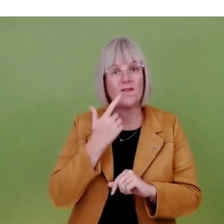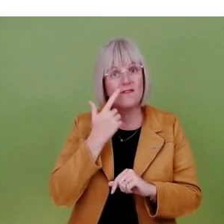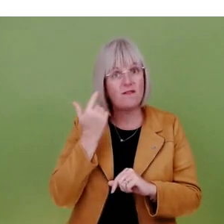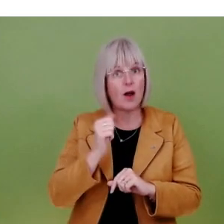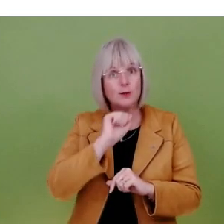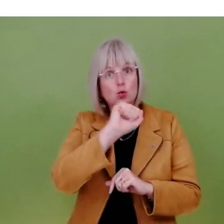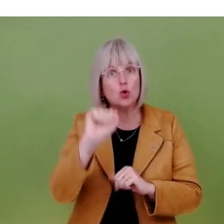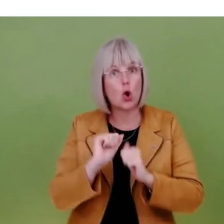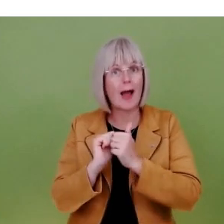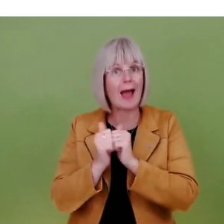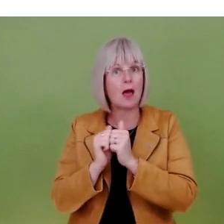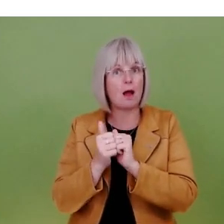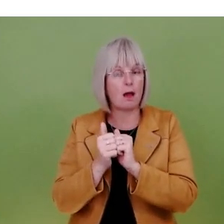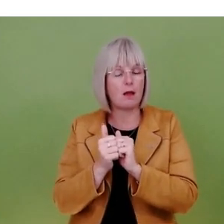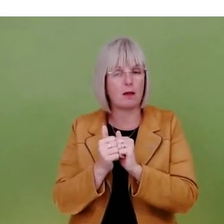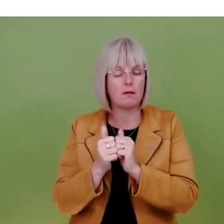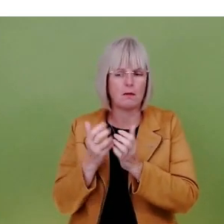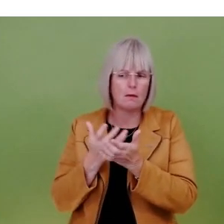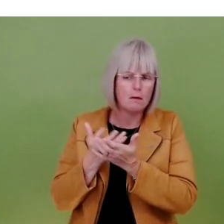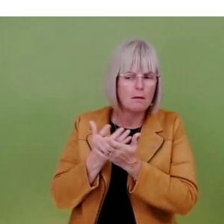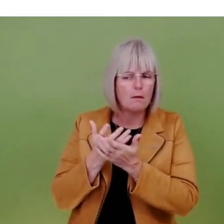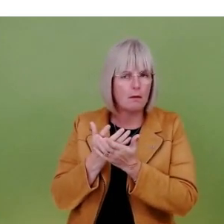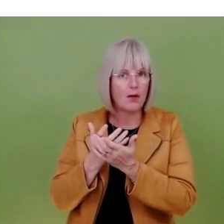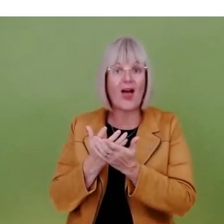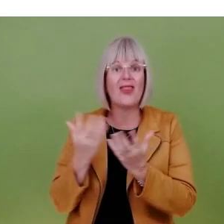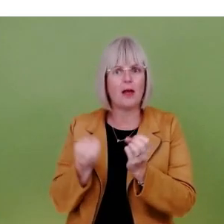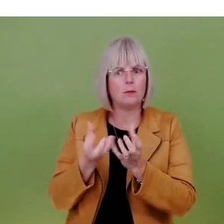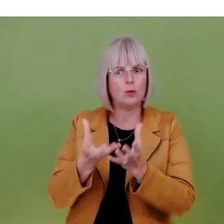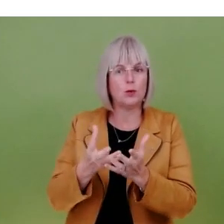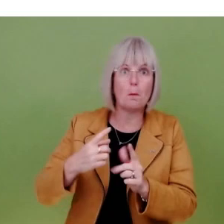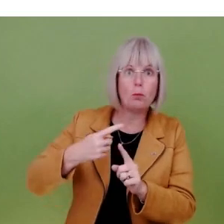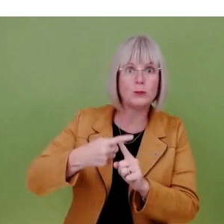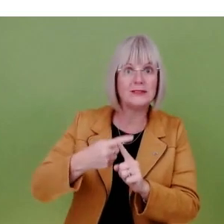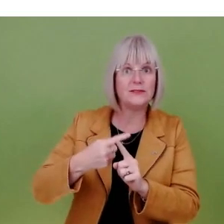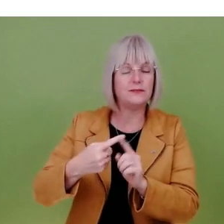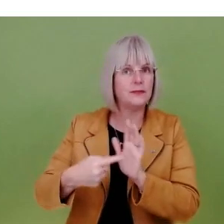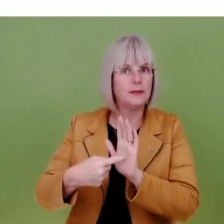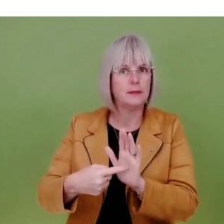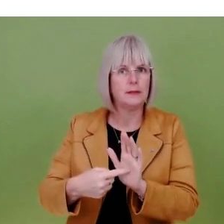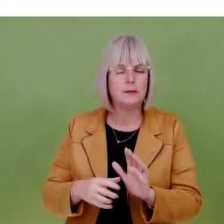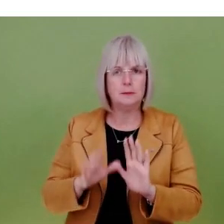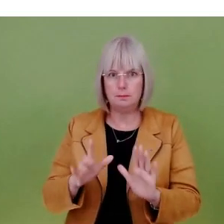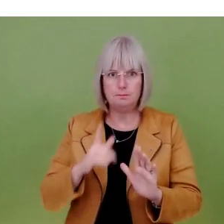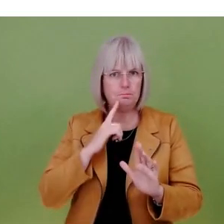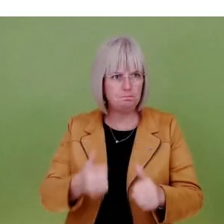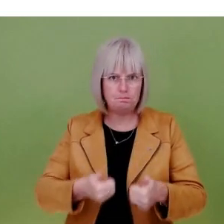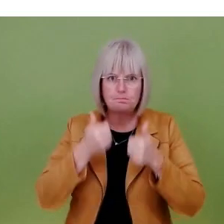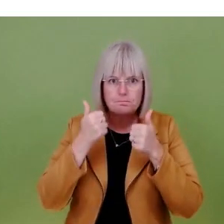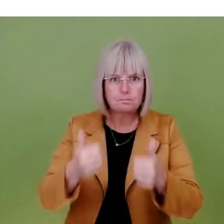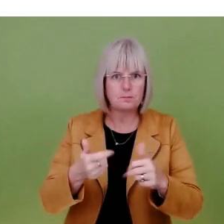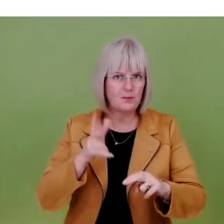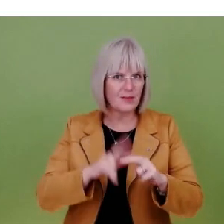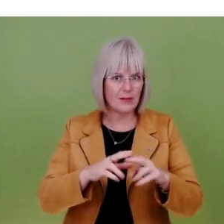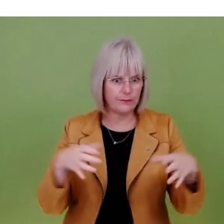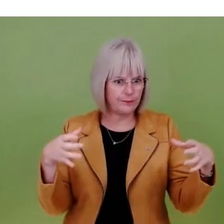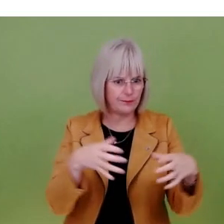right people to ask about the change, and put it in a positive light. That, you know, it would be great if we had this in addition to the spaces, because the